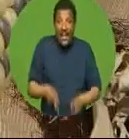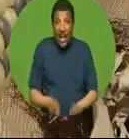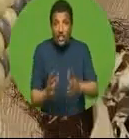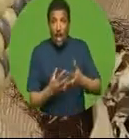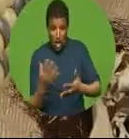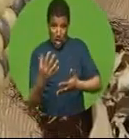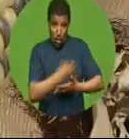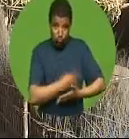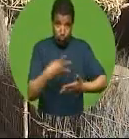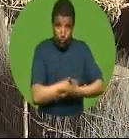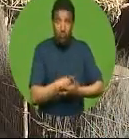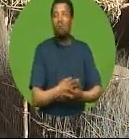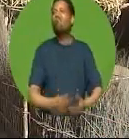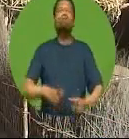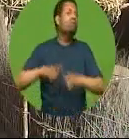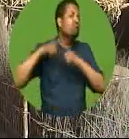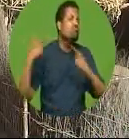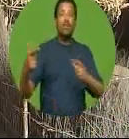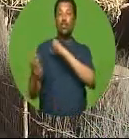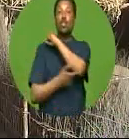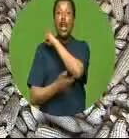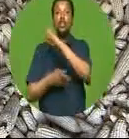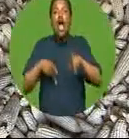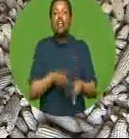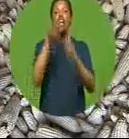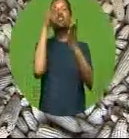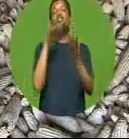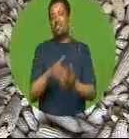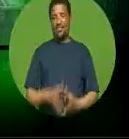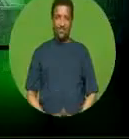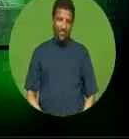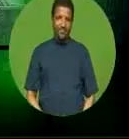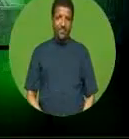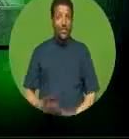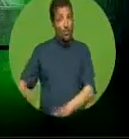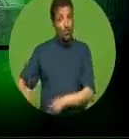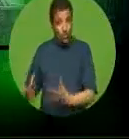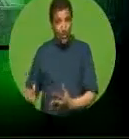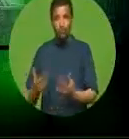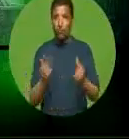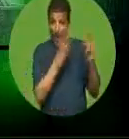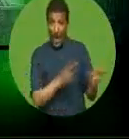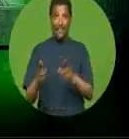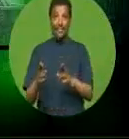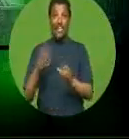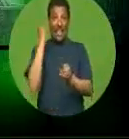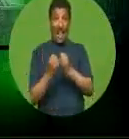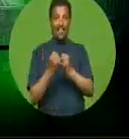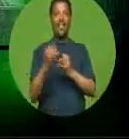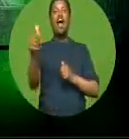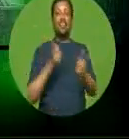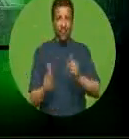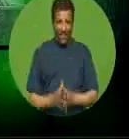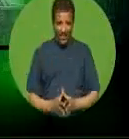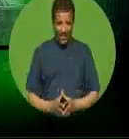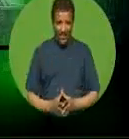inputs is yet another big challenge the agricultural sector is facing. Students, now be